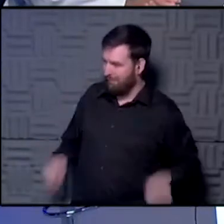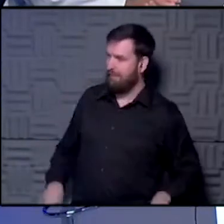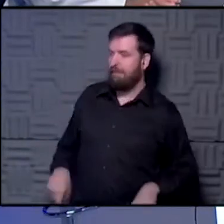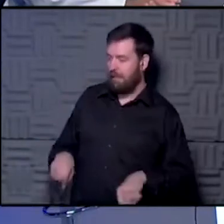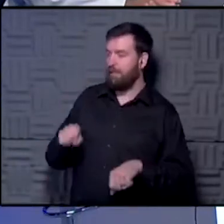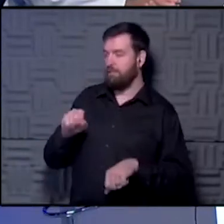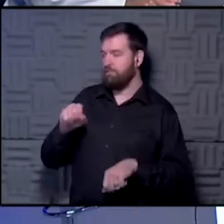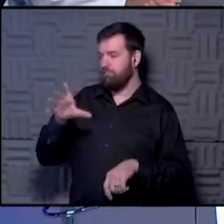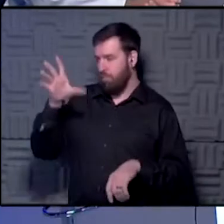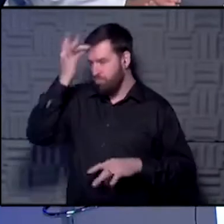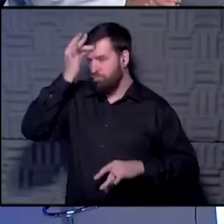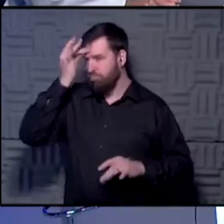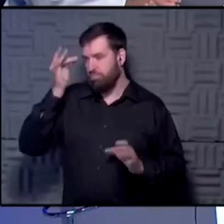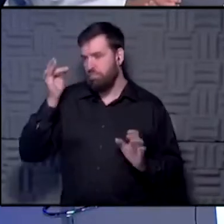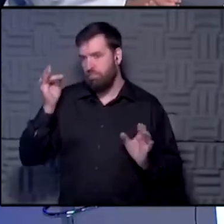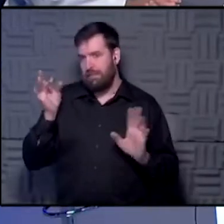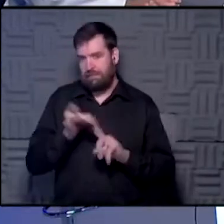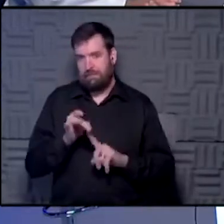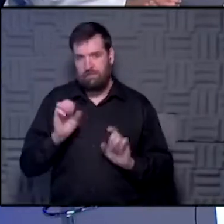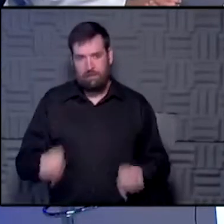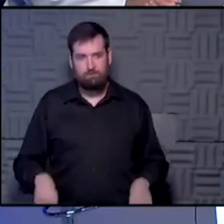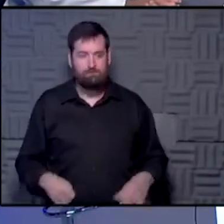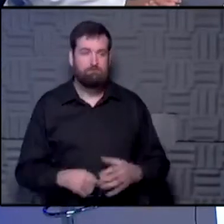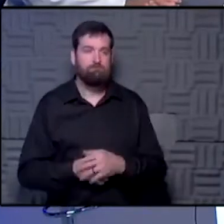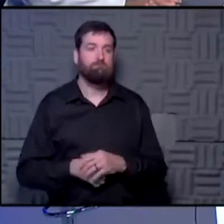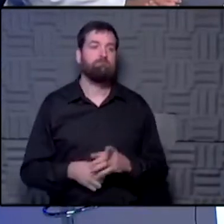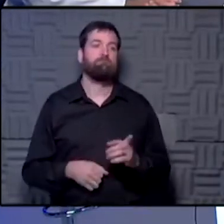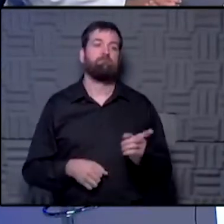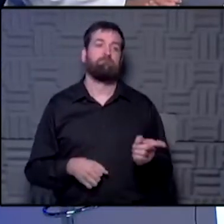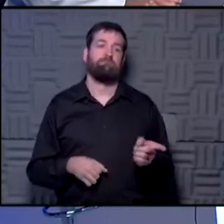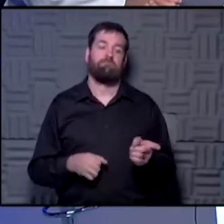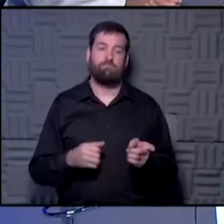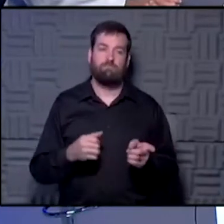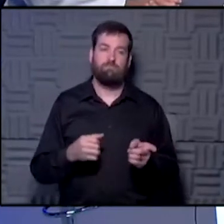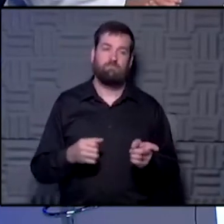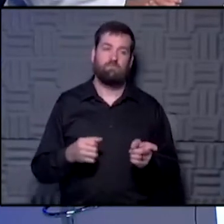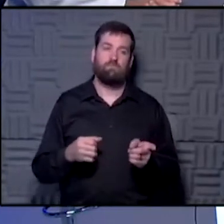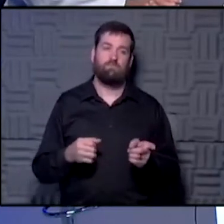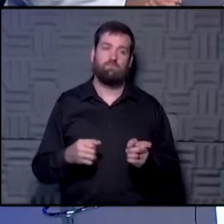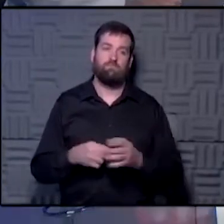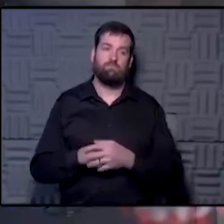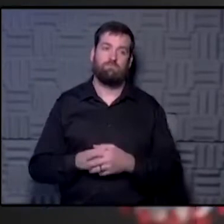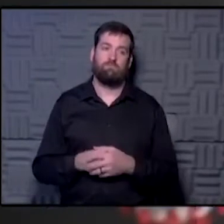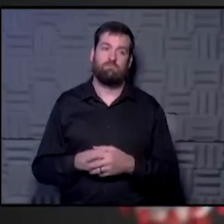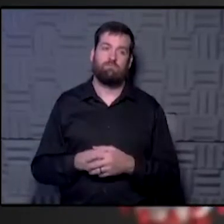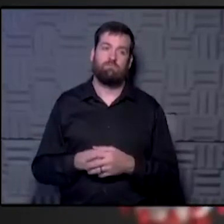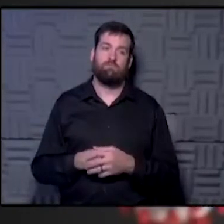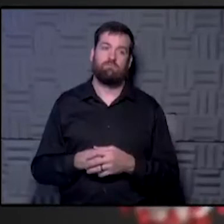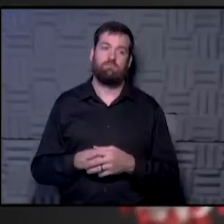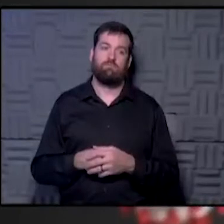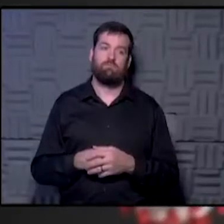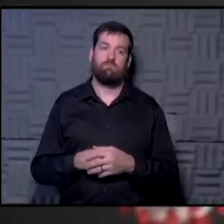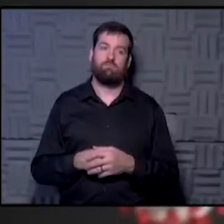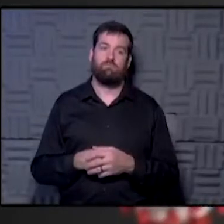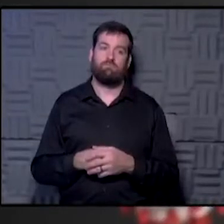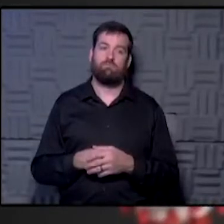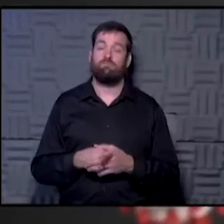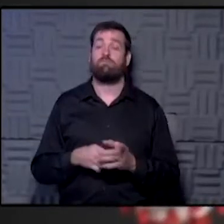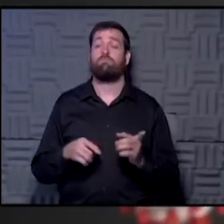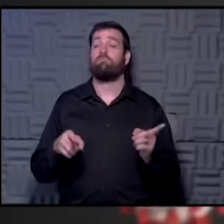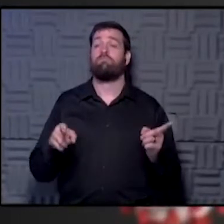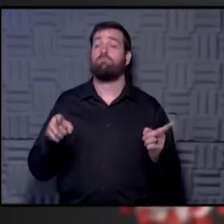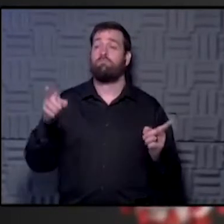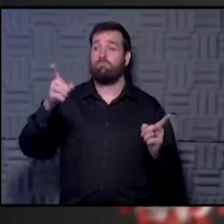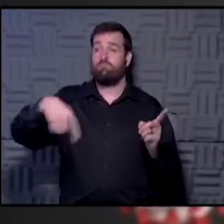fiction. Okay, so here's one that is worth talking about. The viewer says,